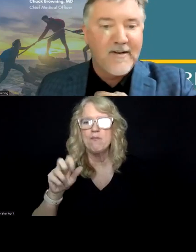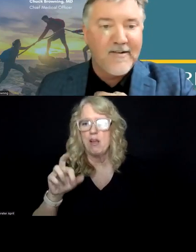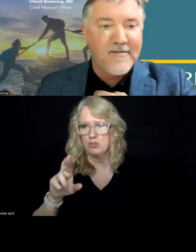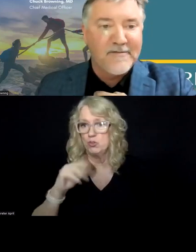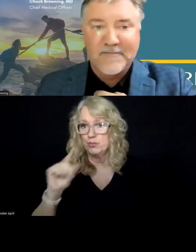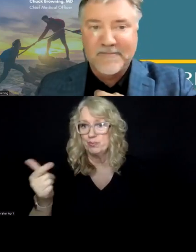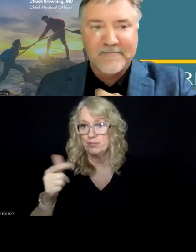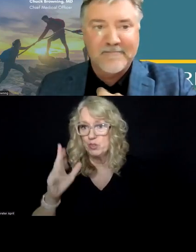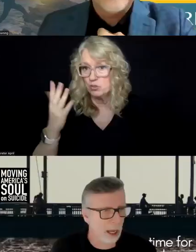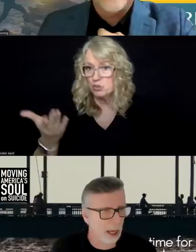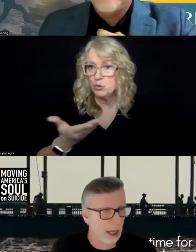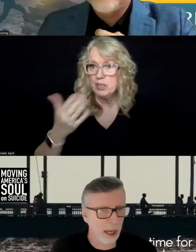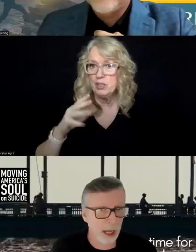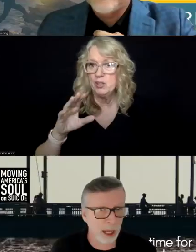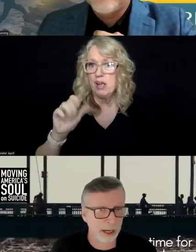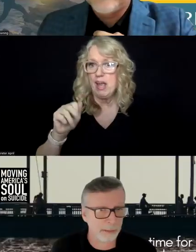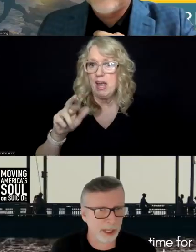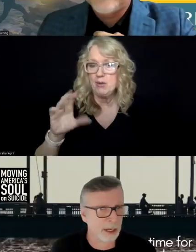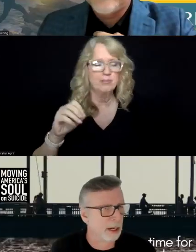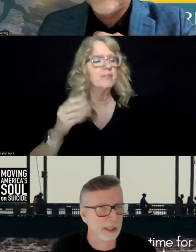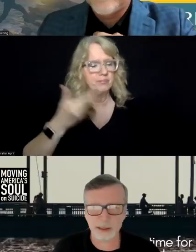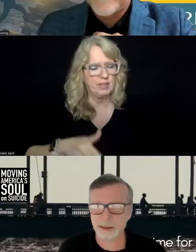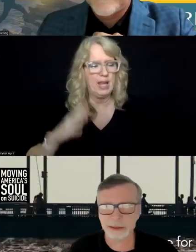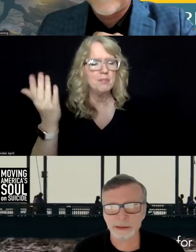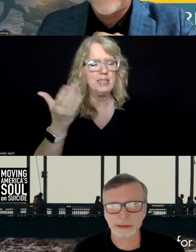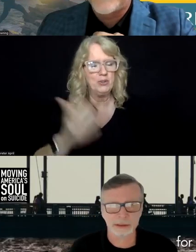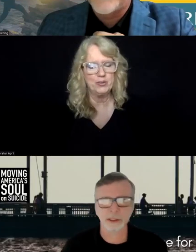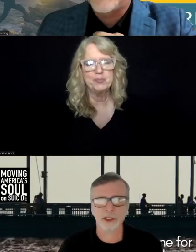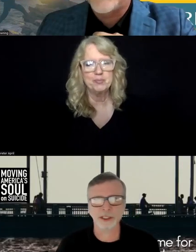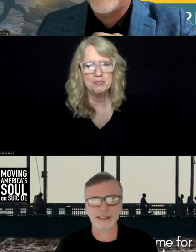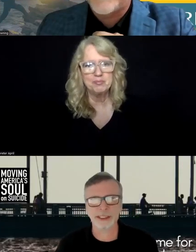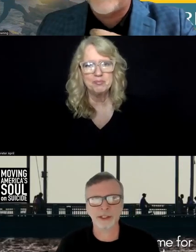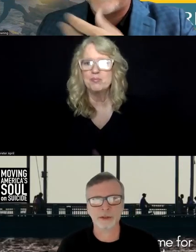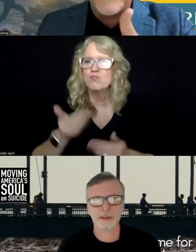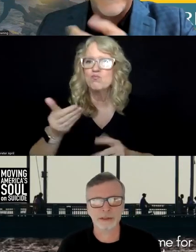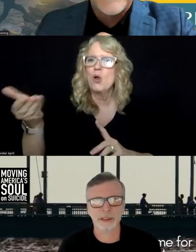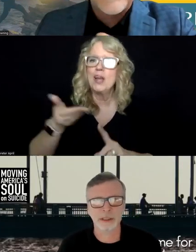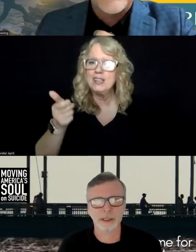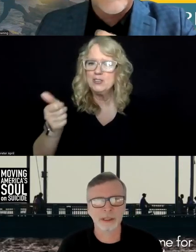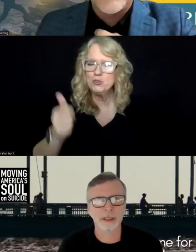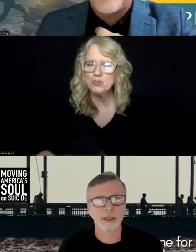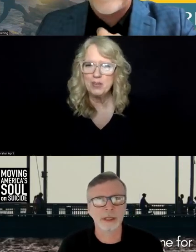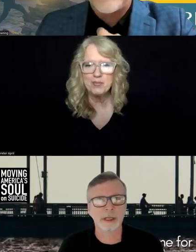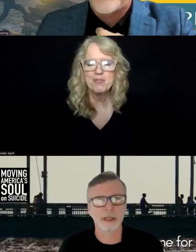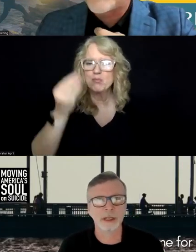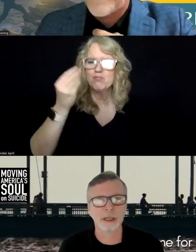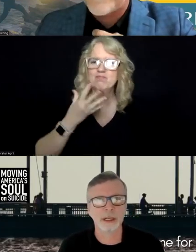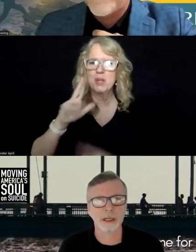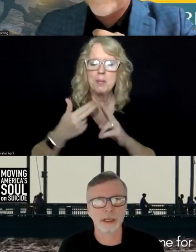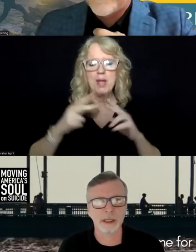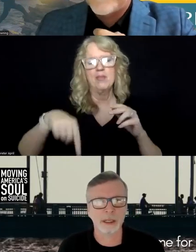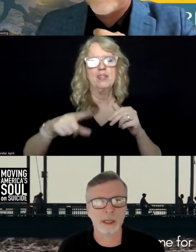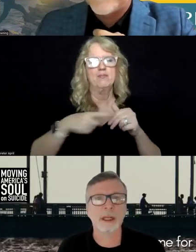Are you on, Arrow? I am here. Hello. If you'll introduce yourself and then tell us a little bit about this